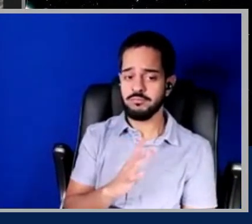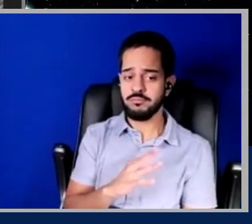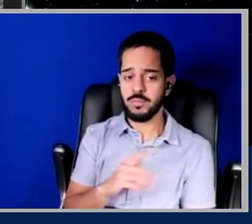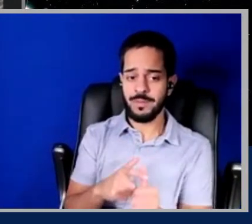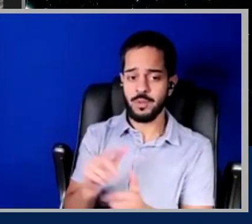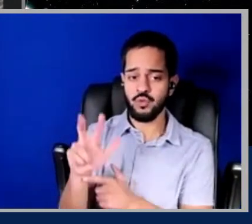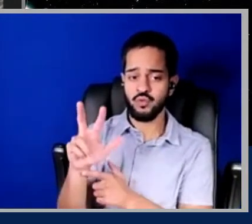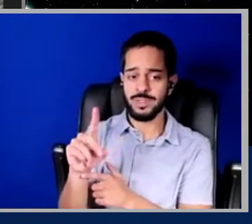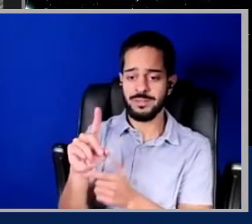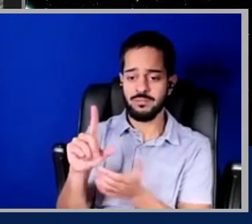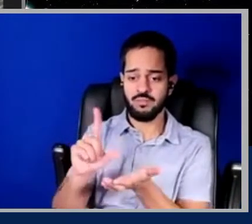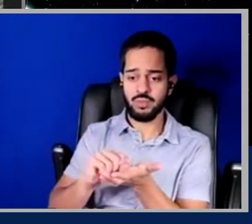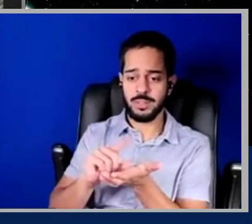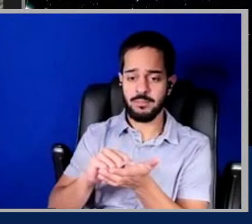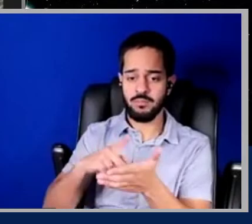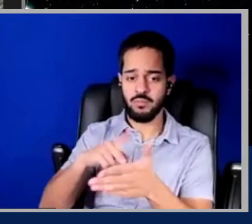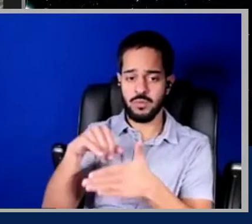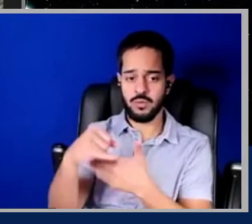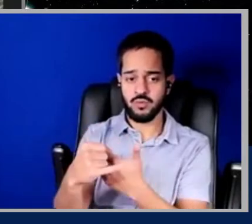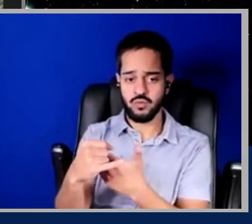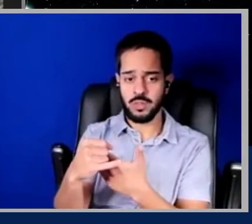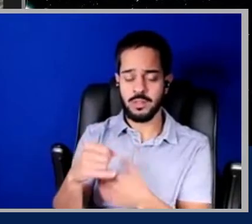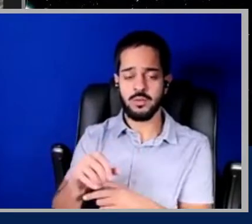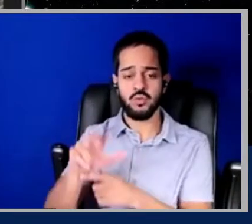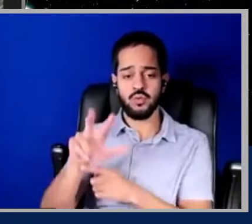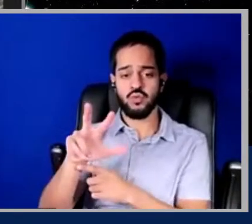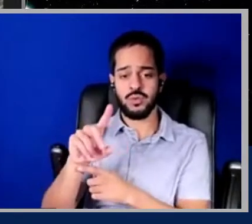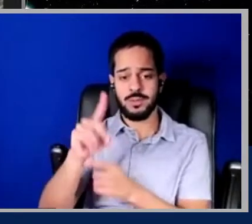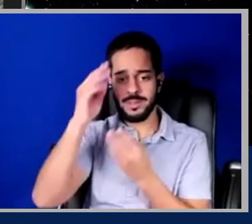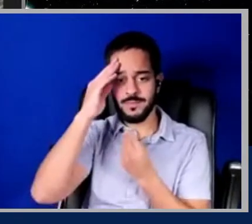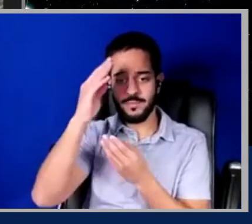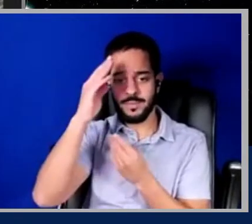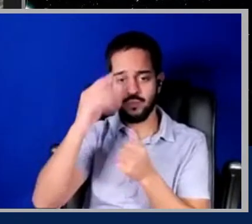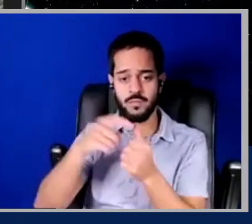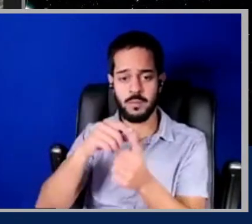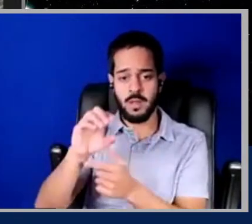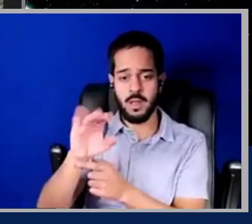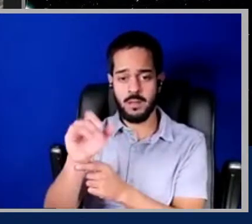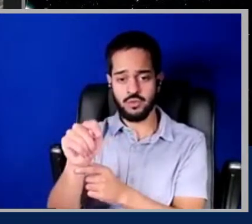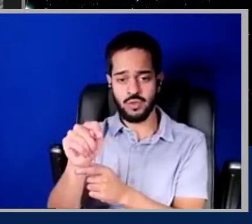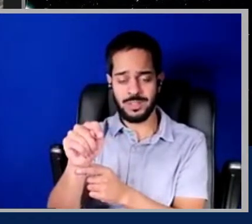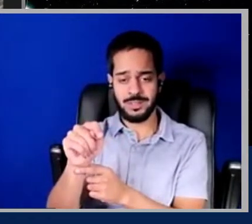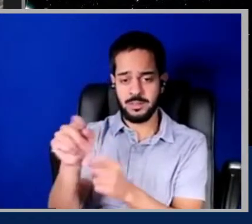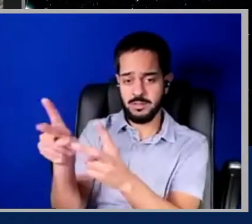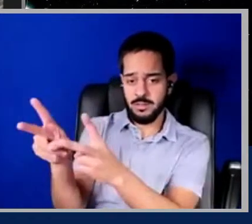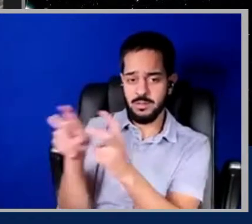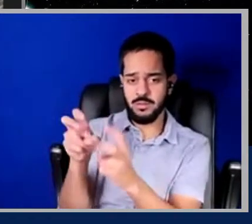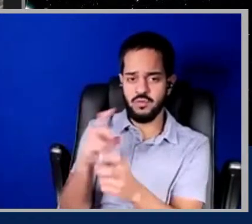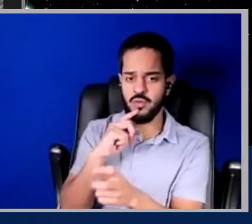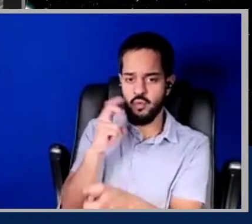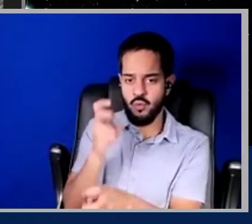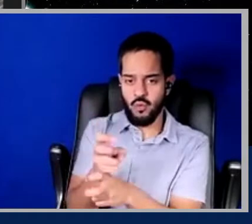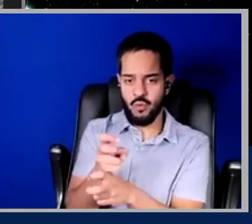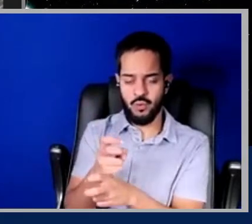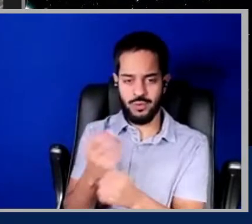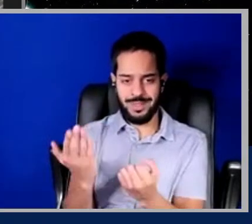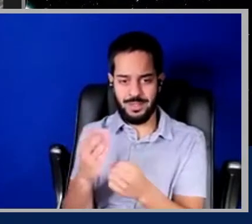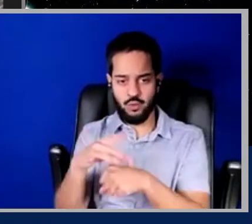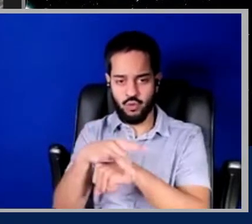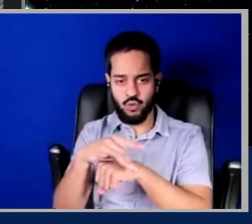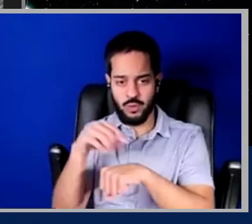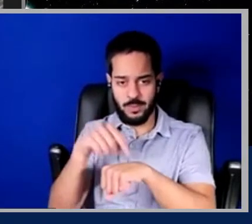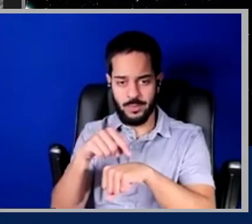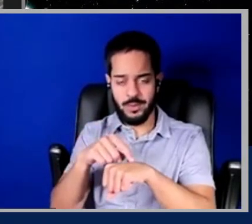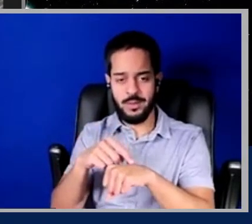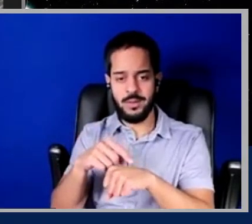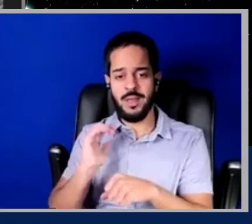is that getting three-dimensional information of objects in our universe is kind of hard because we're here on Earth and even our telescopes are